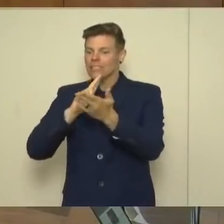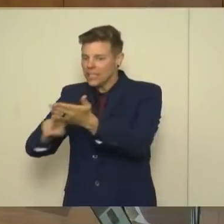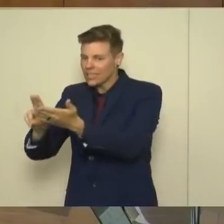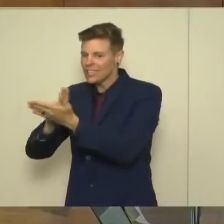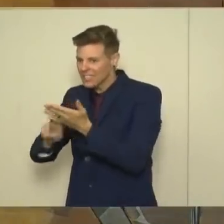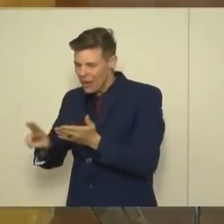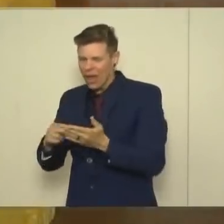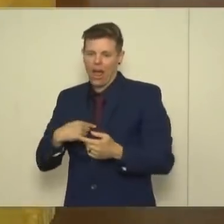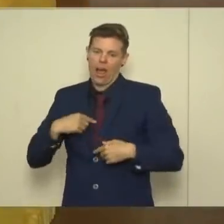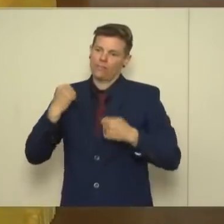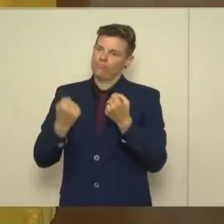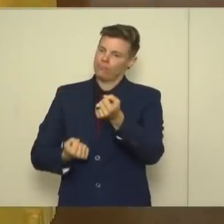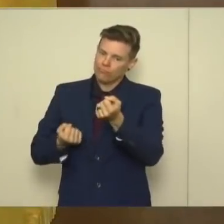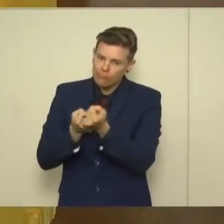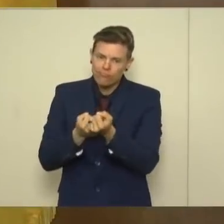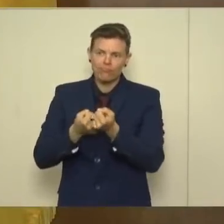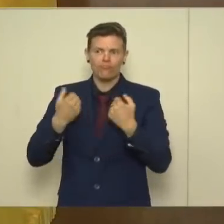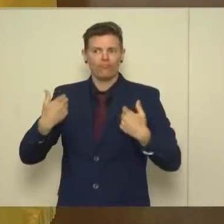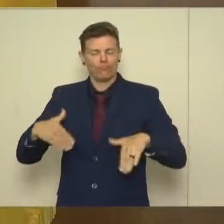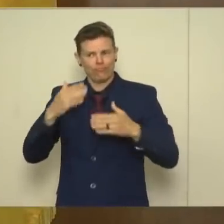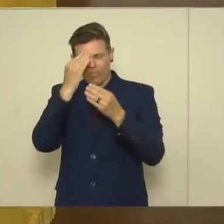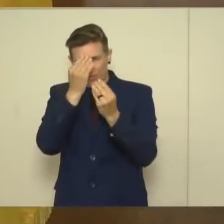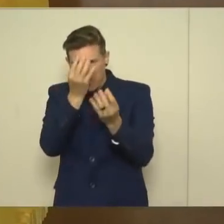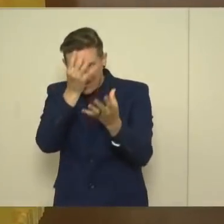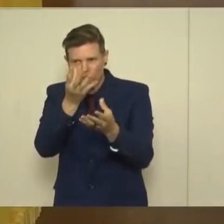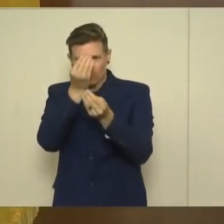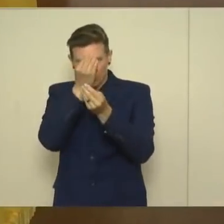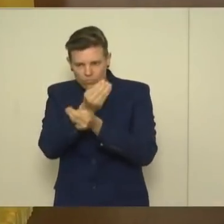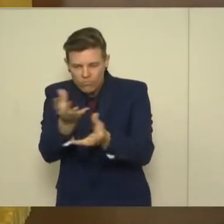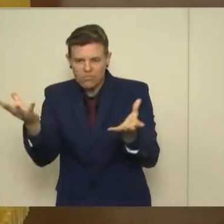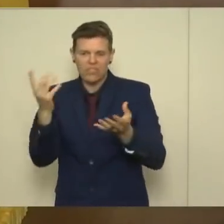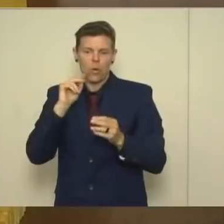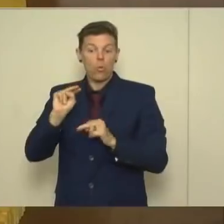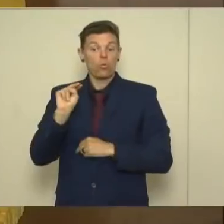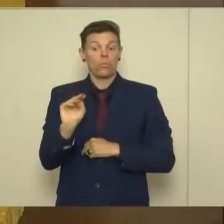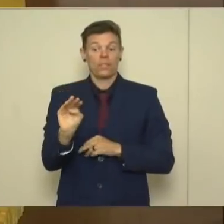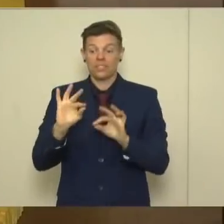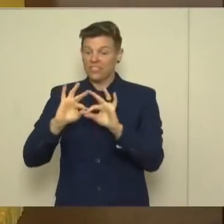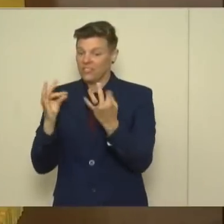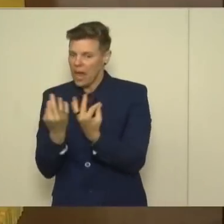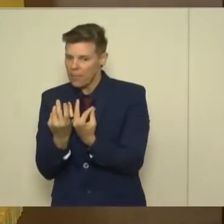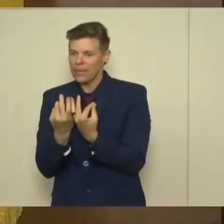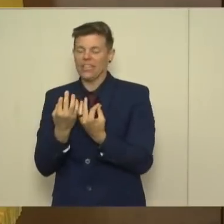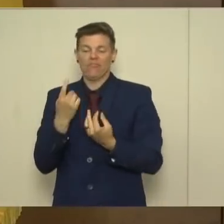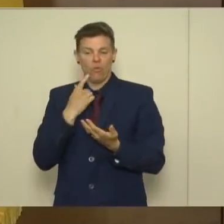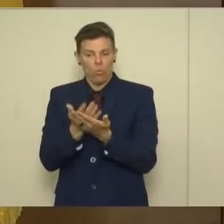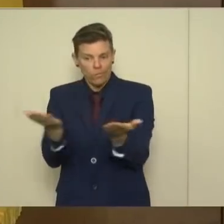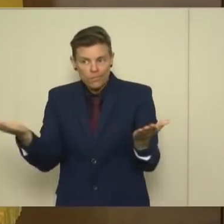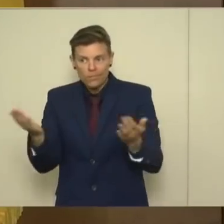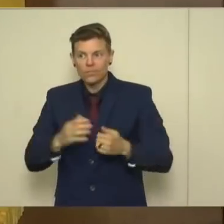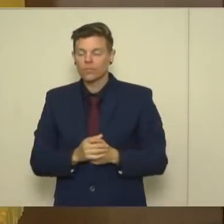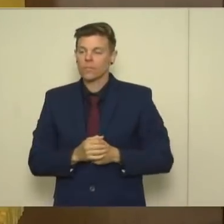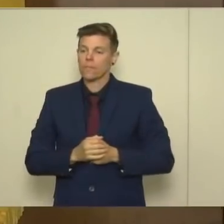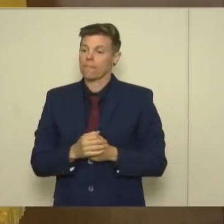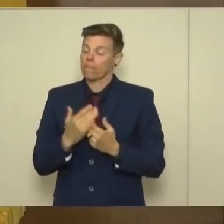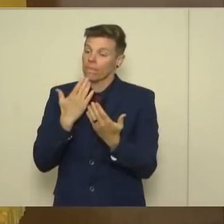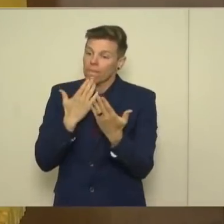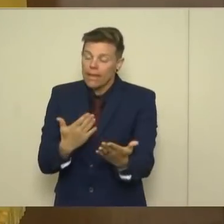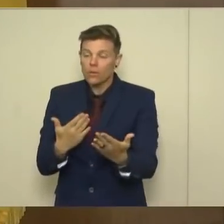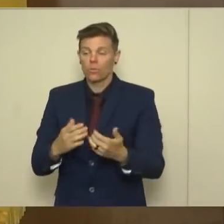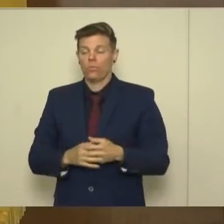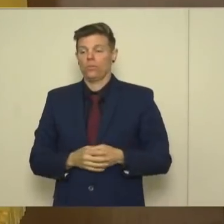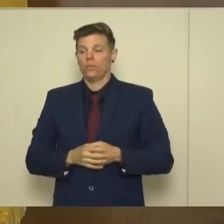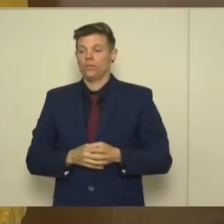providing up-to-date information to New Mexico families and New Mexicans. I do want to thank everyone. We do have